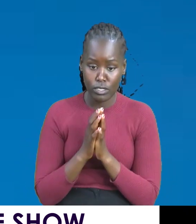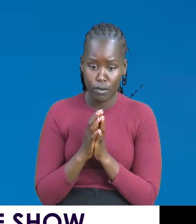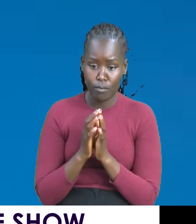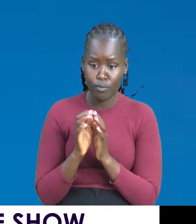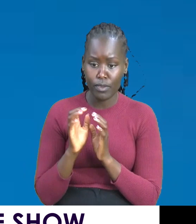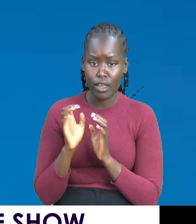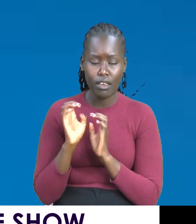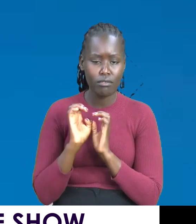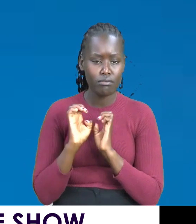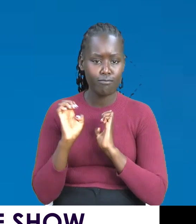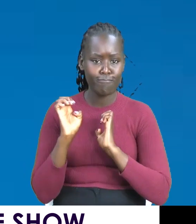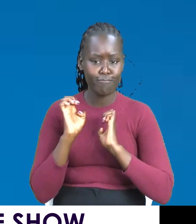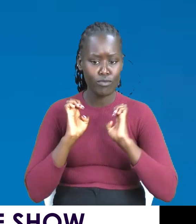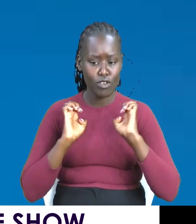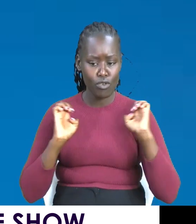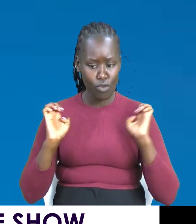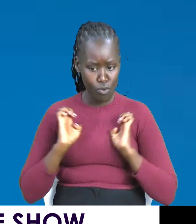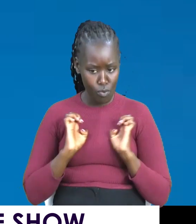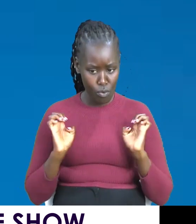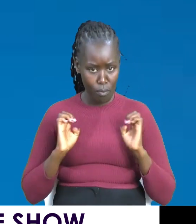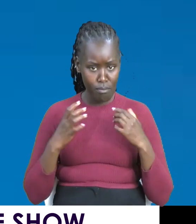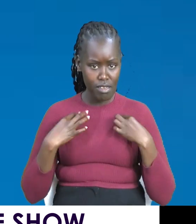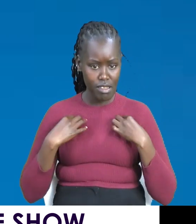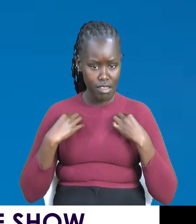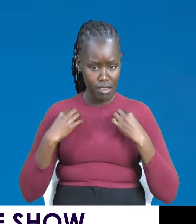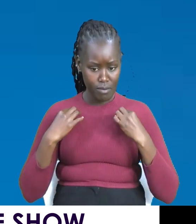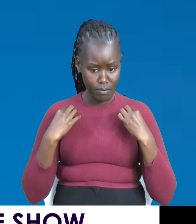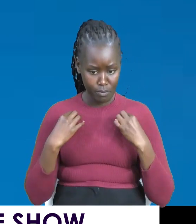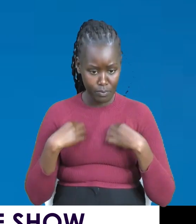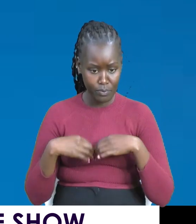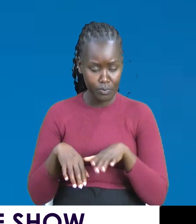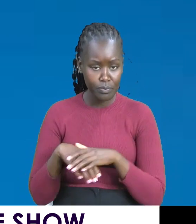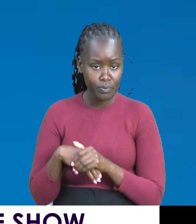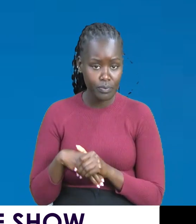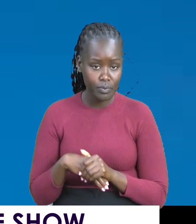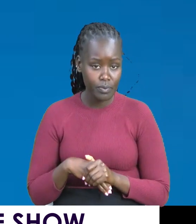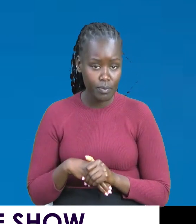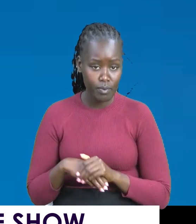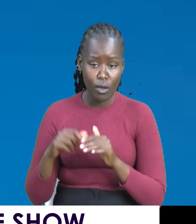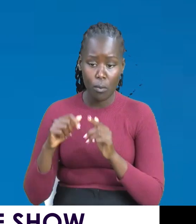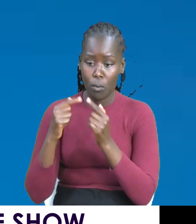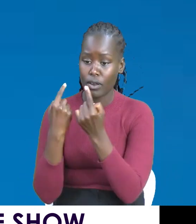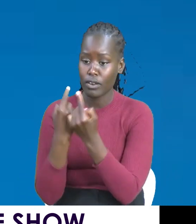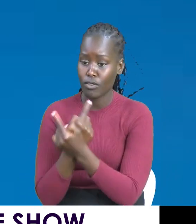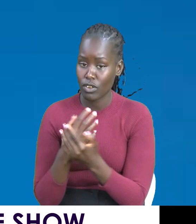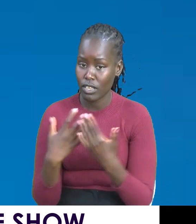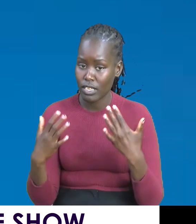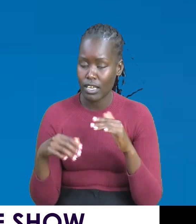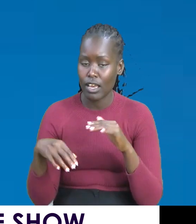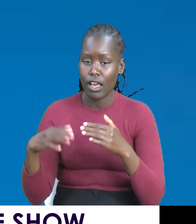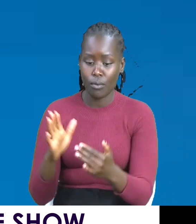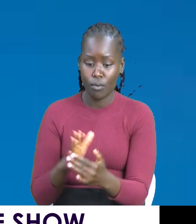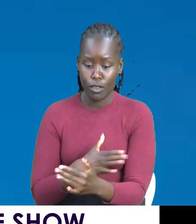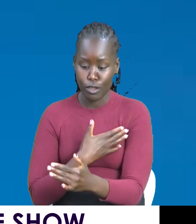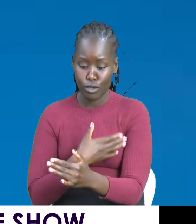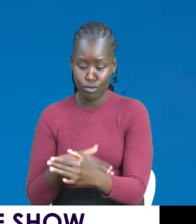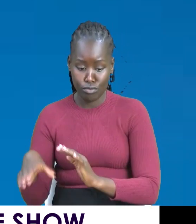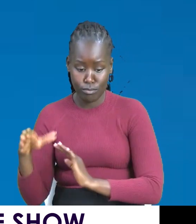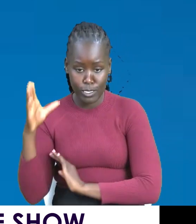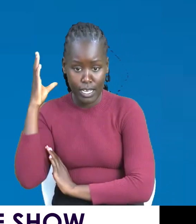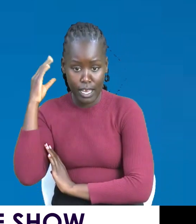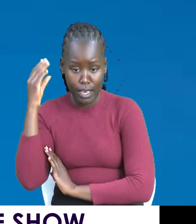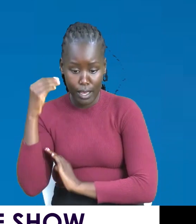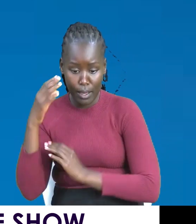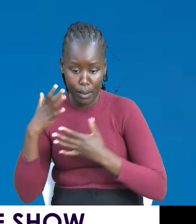European attire. People are going back to some kind of roots. Even in the songs, I hear some people